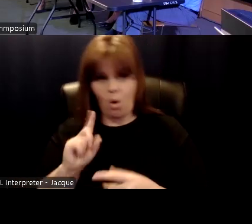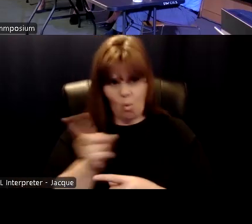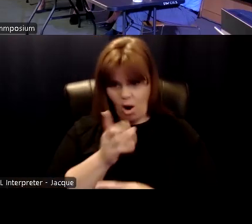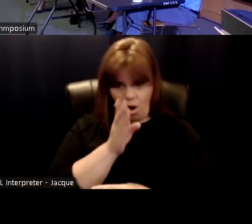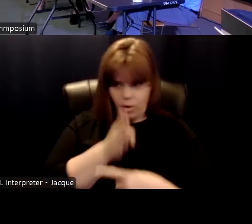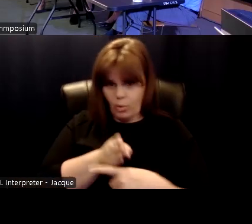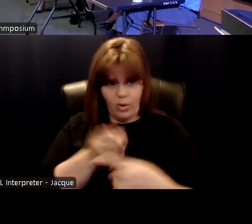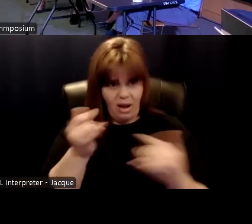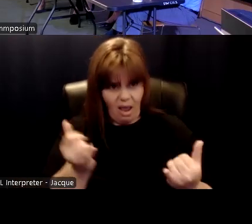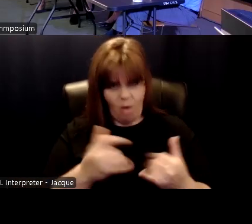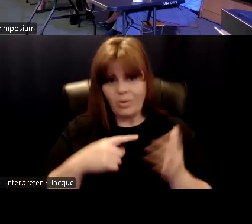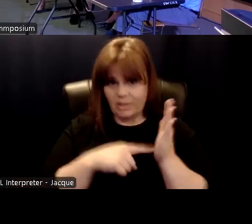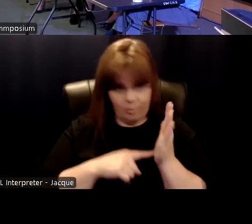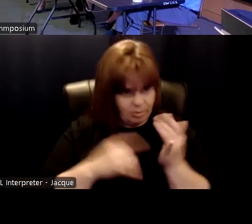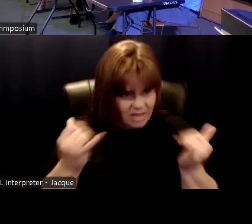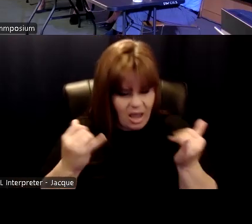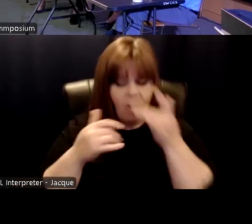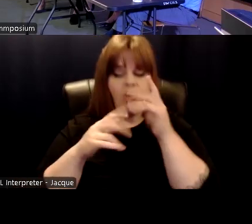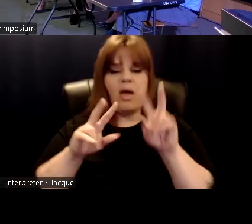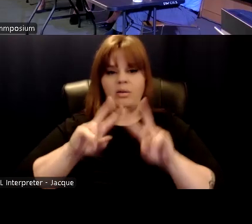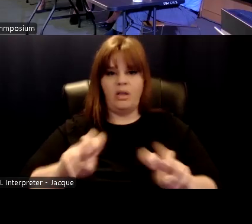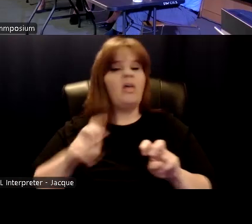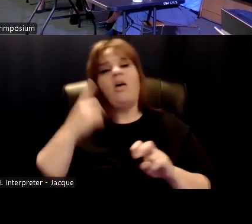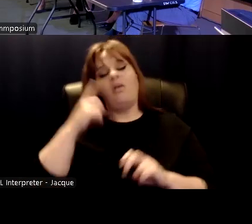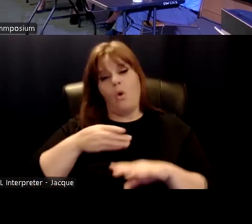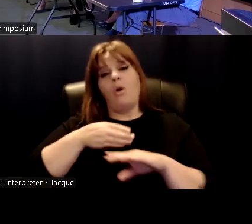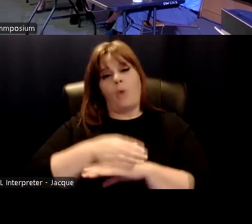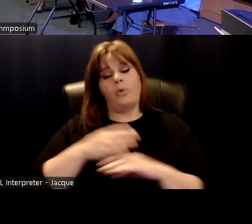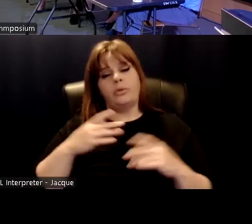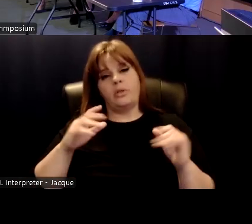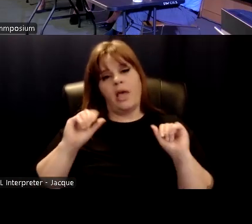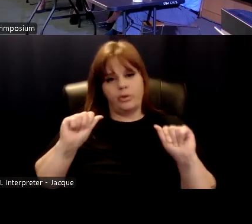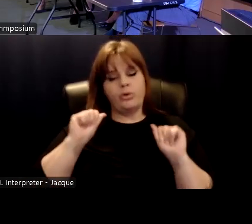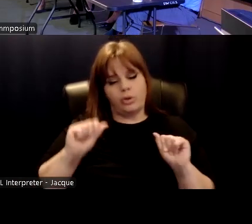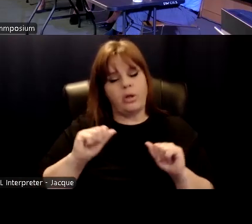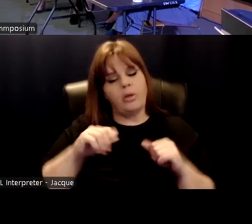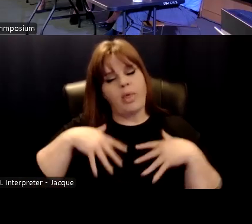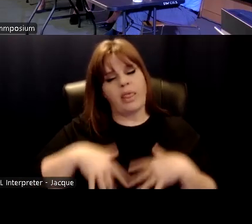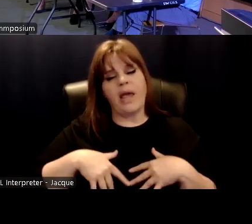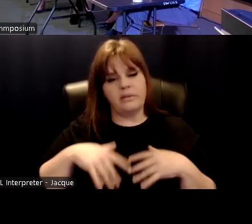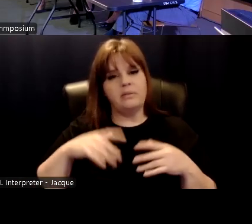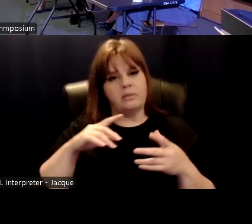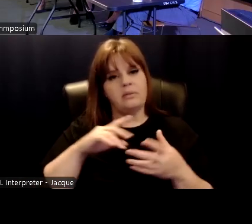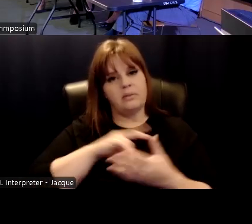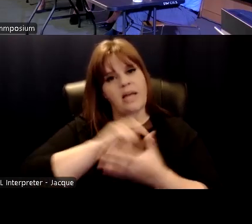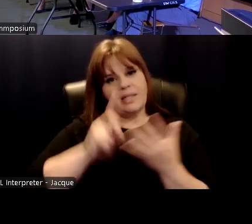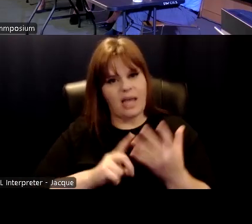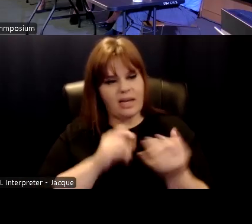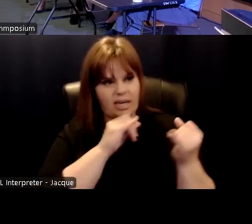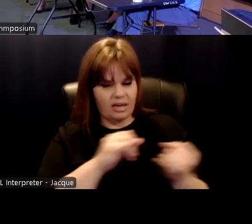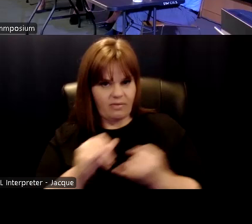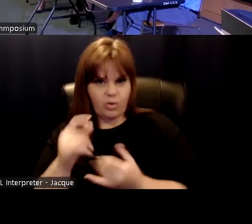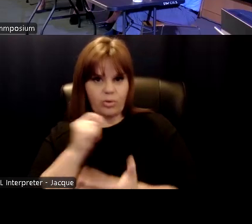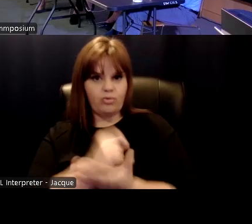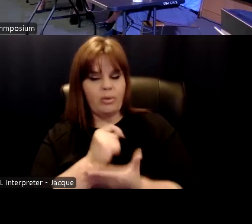are, and assessing for post-exertional malaise to help design an individualized treatment approach when it comes to